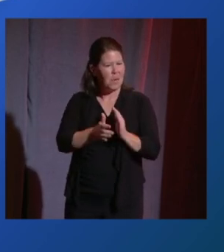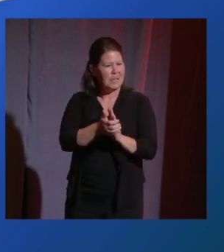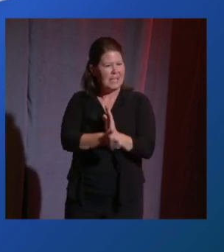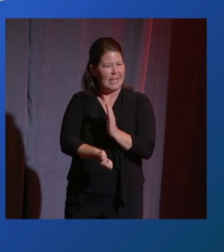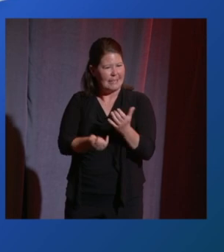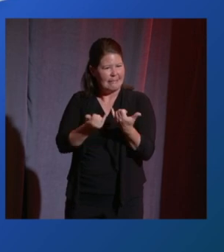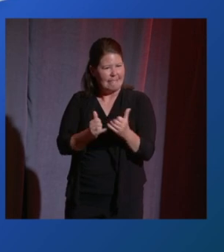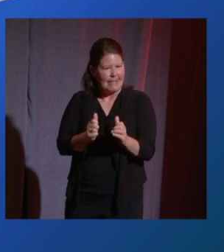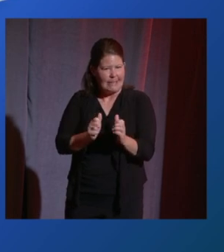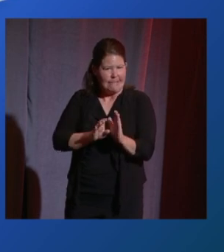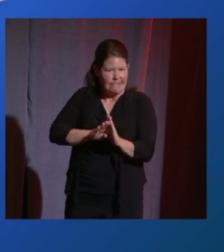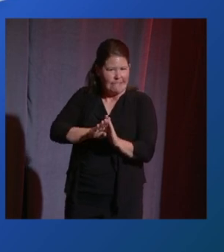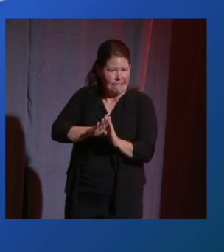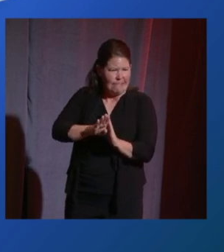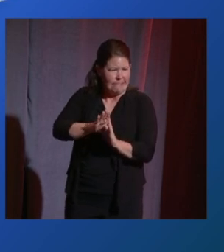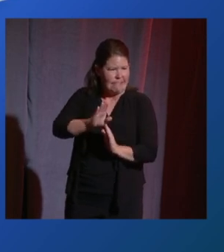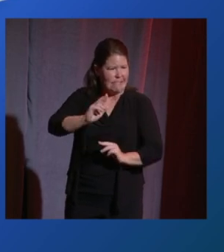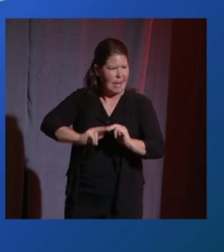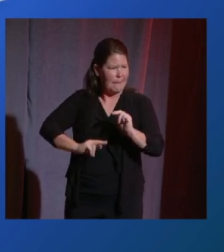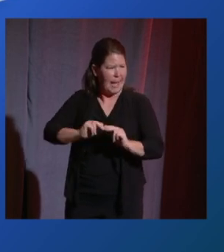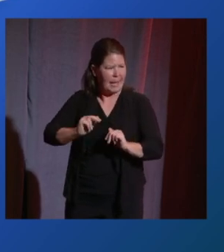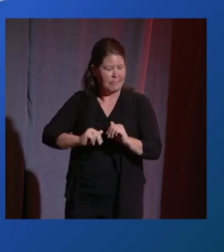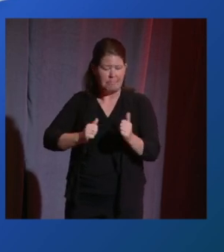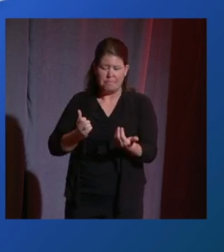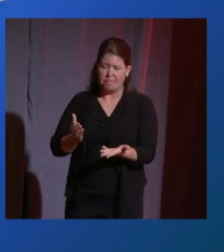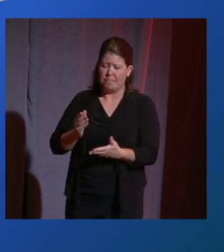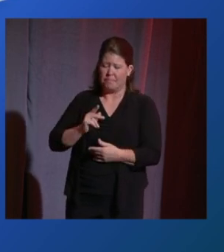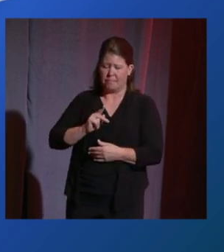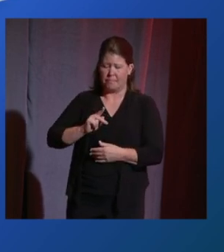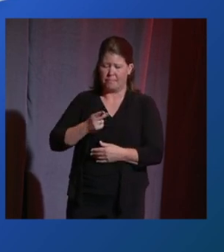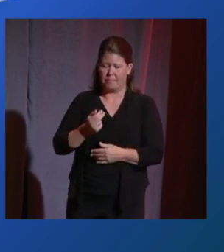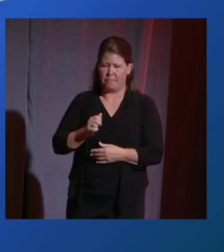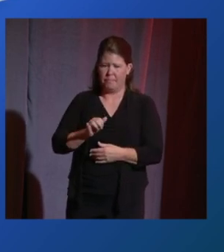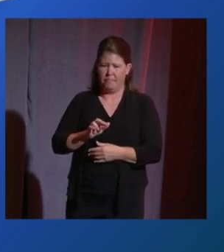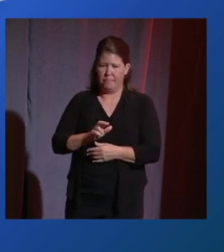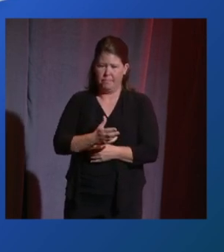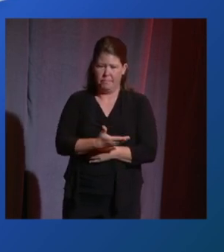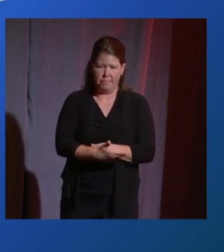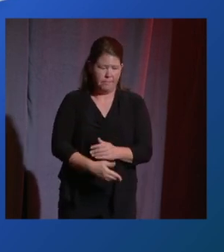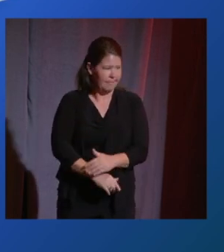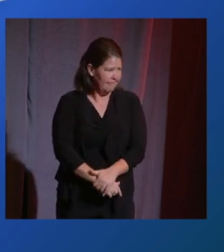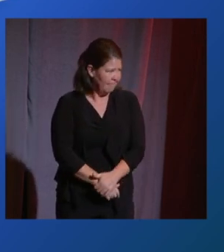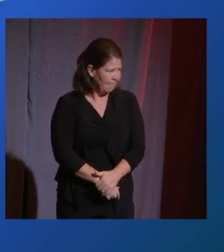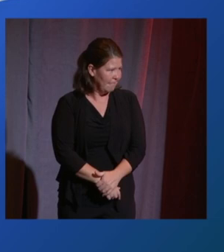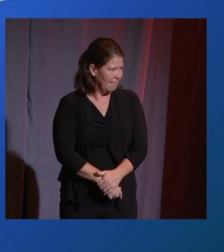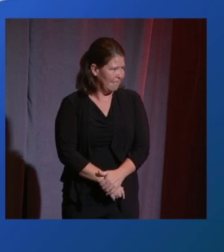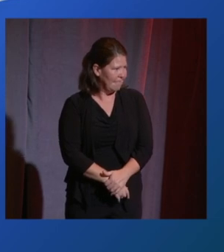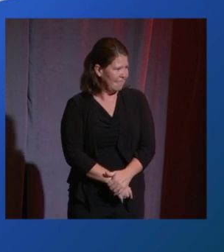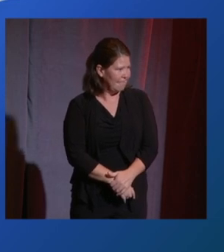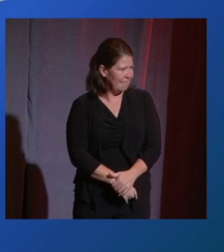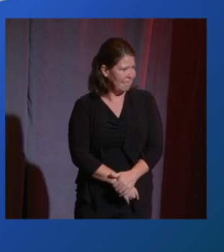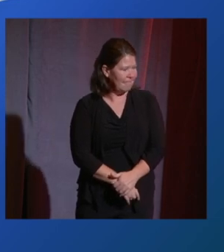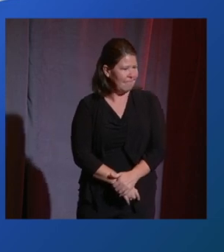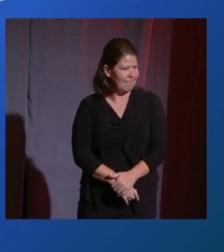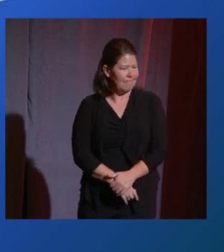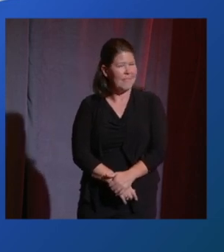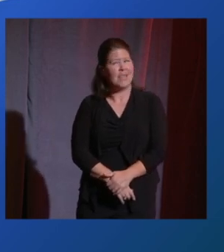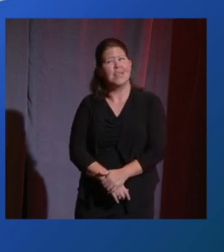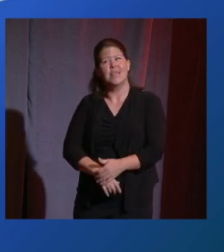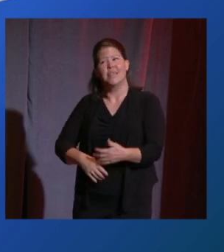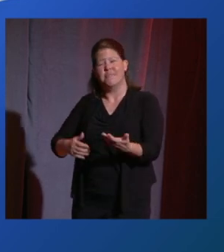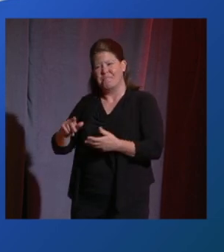to build so and I remember thinking about this question um